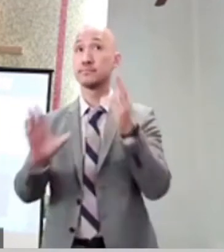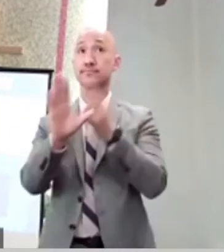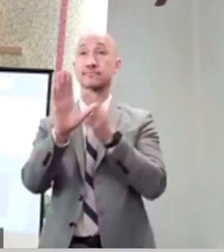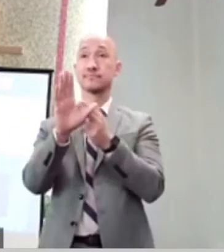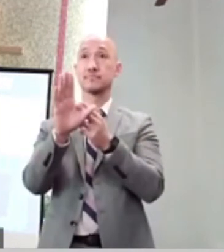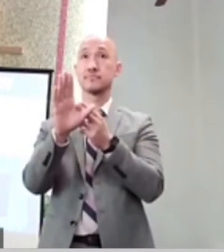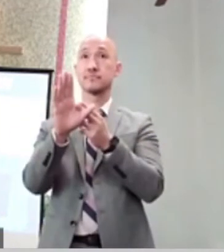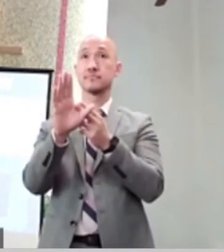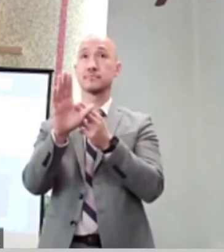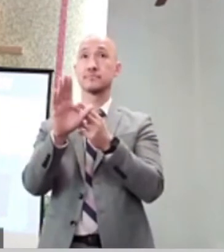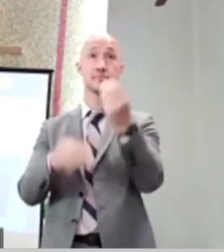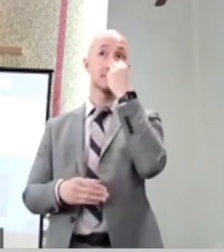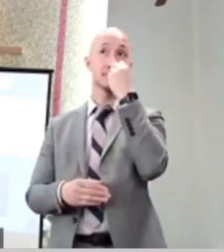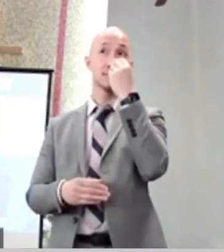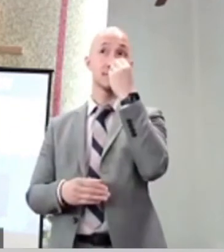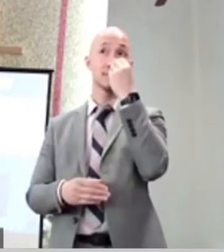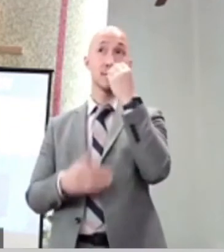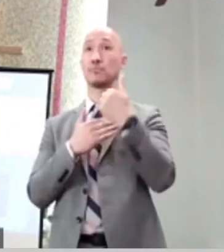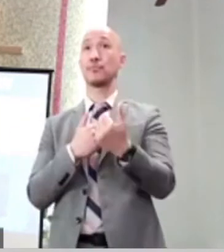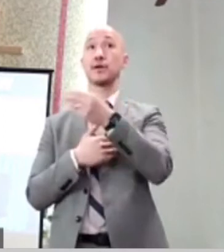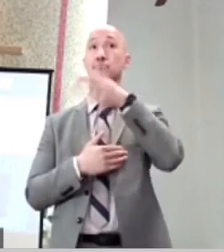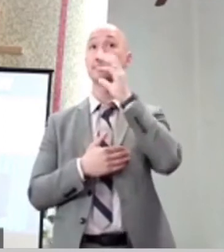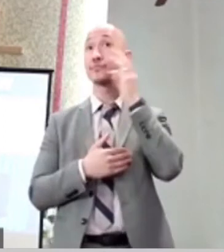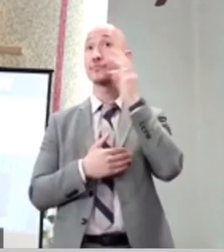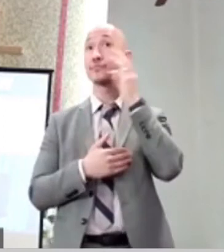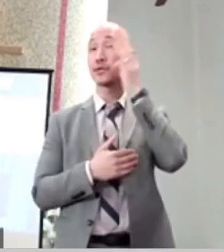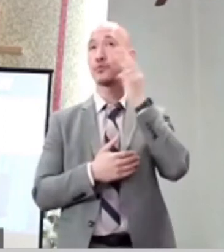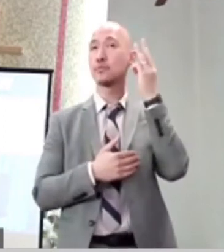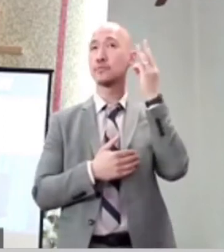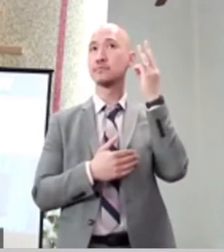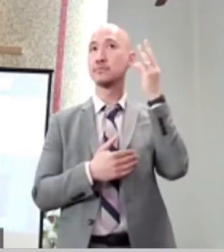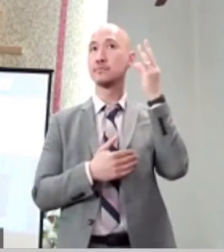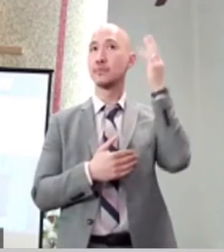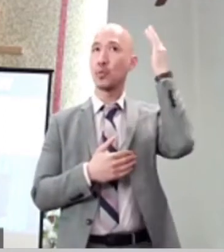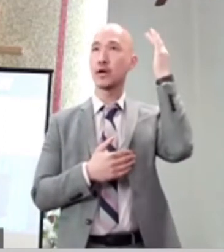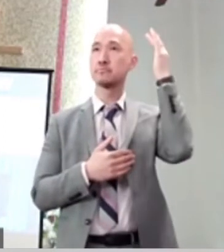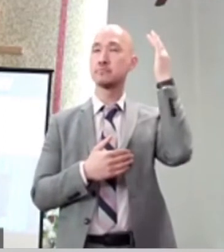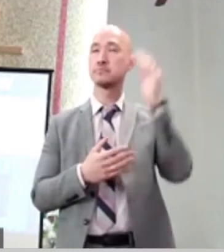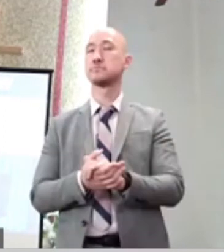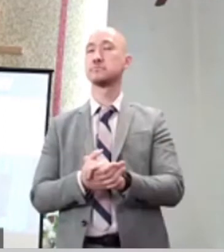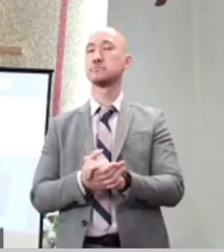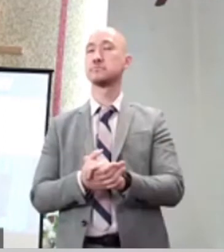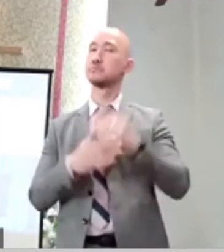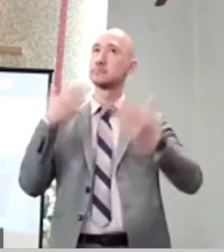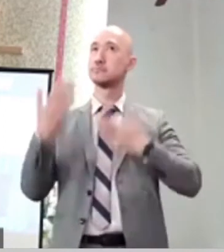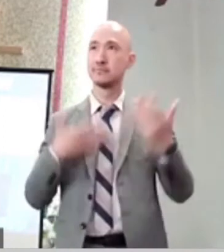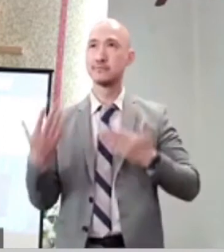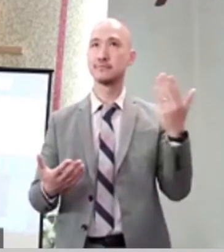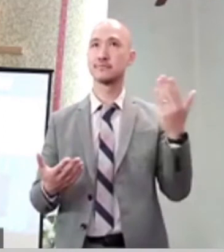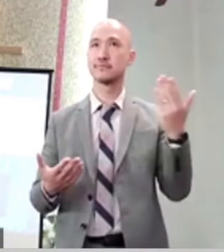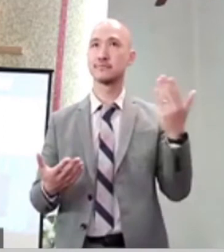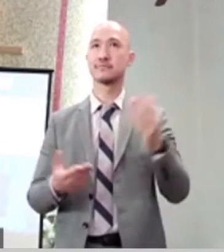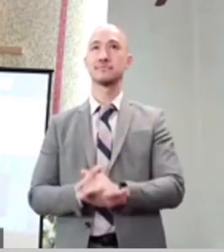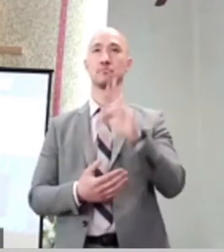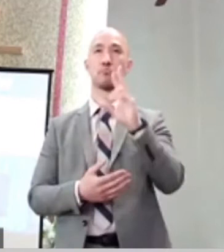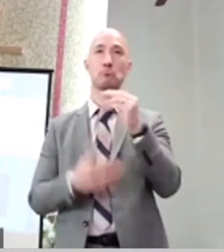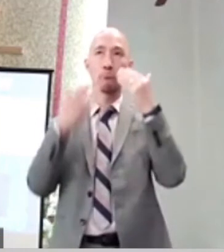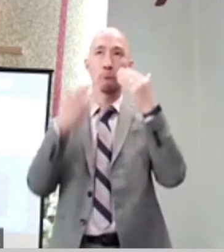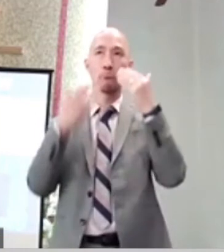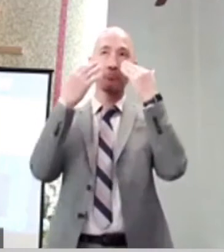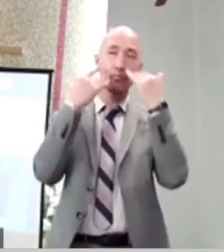week eating to remember Jesus' flesh? Drinking to remember the blood, as Gerard even pointed out?